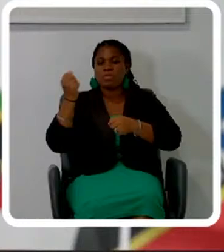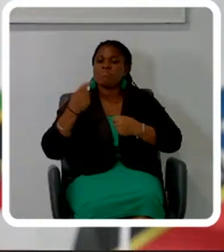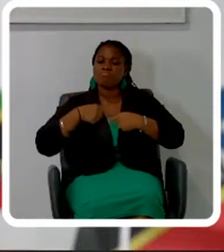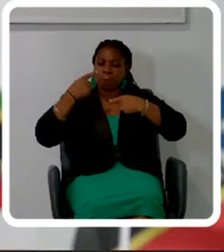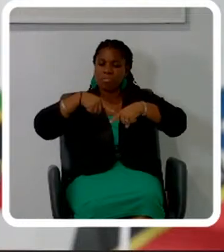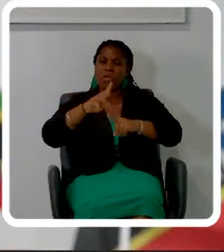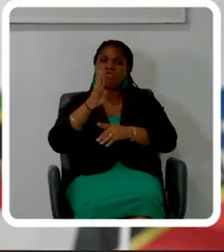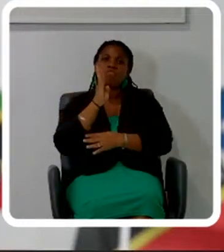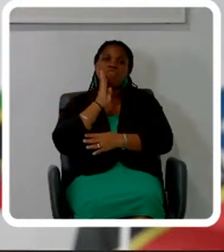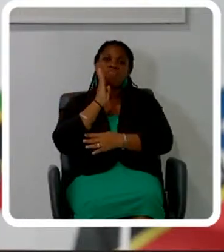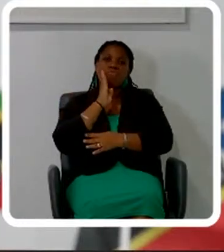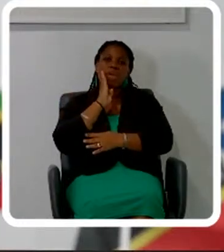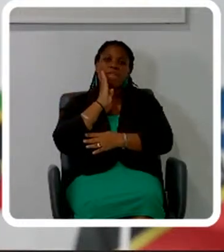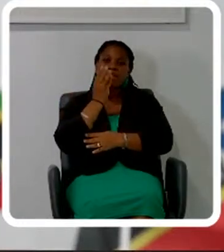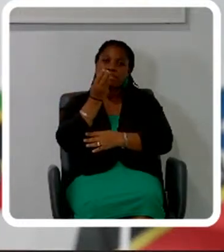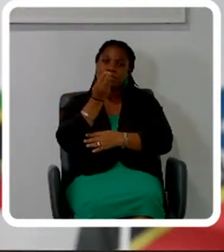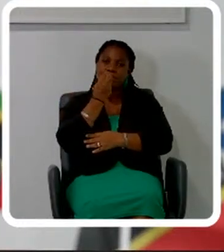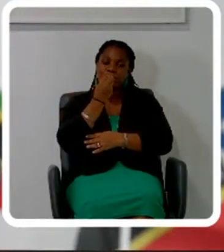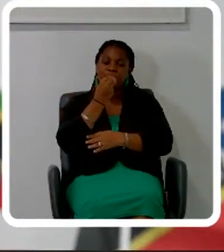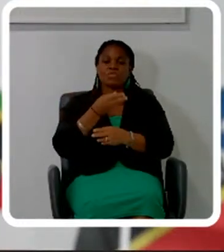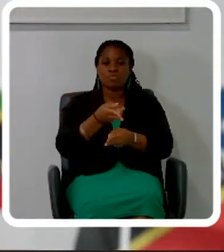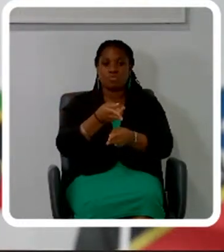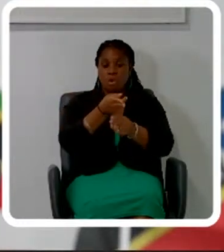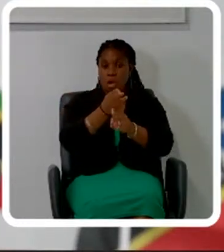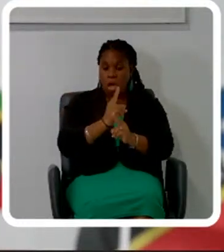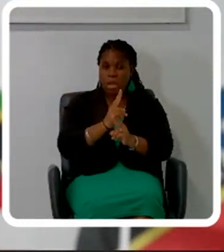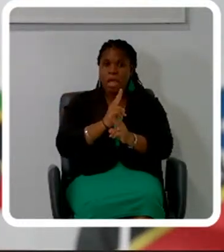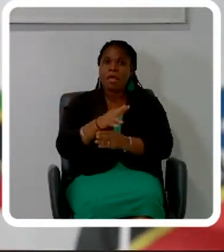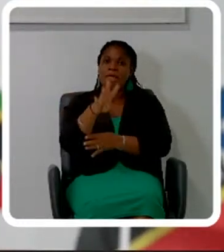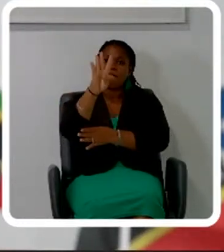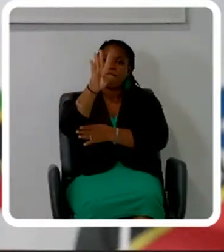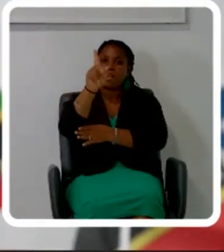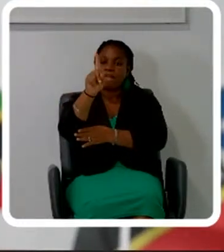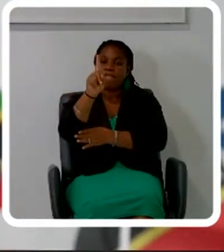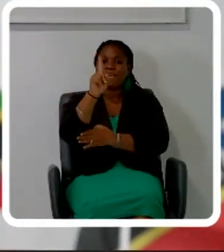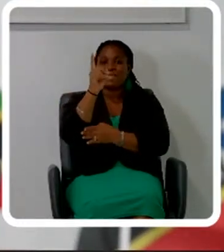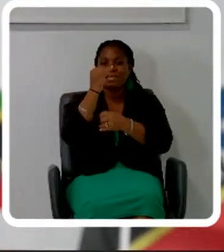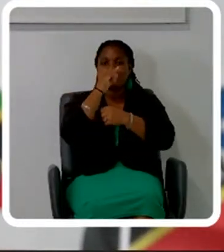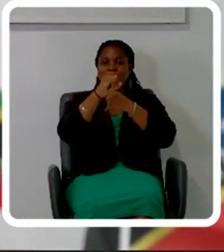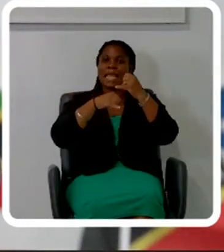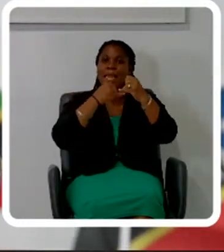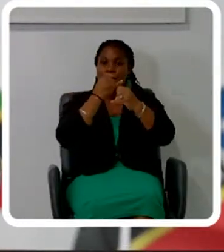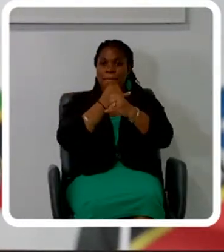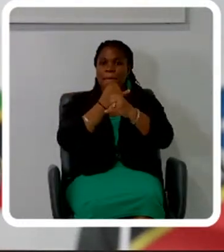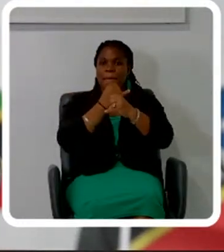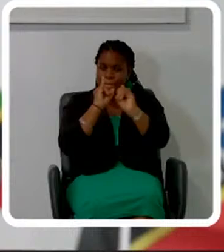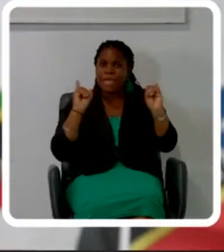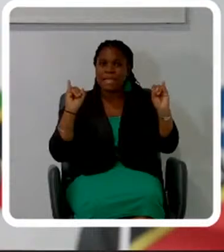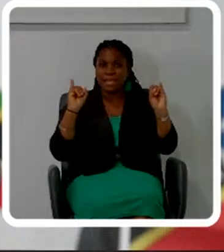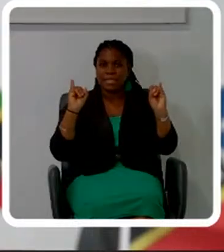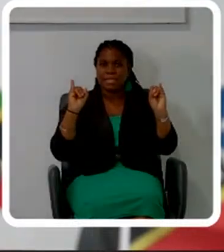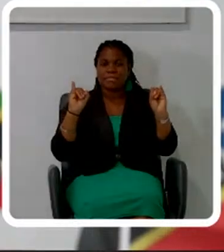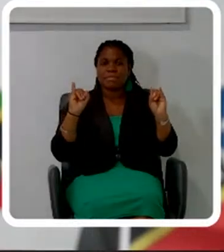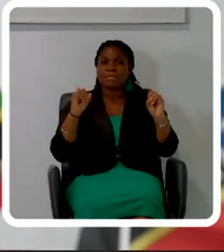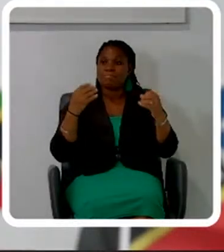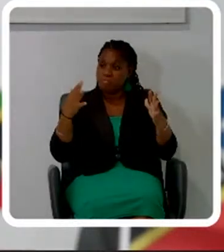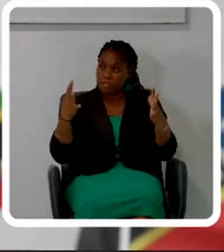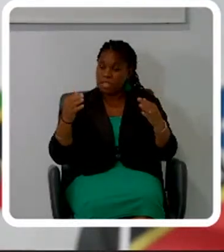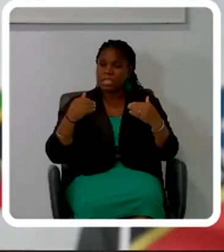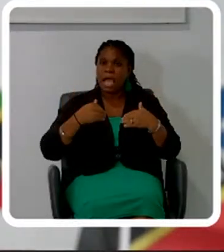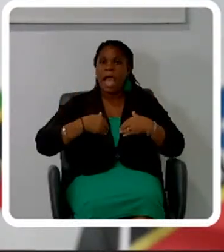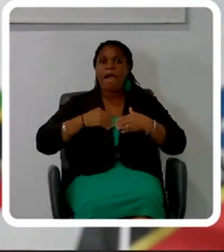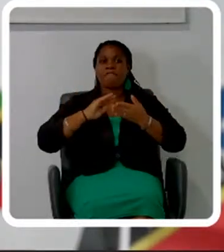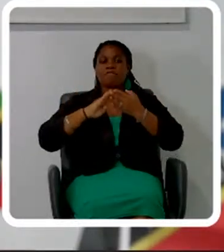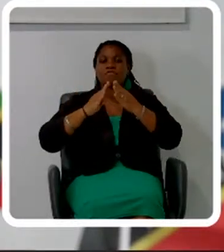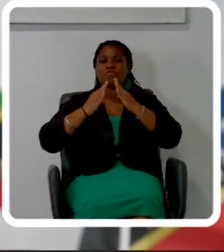breakfast honoring the 41st anniversary of independence. We also had a town hall meeting,